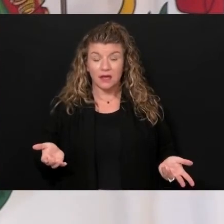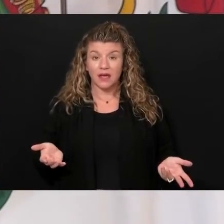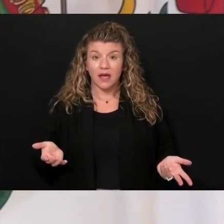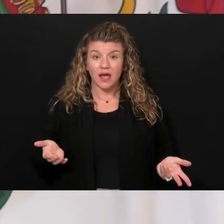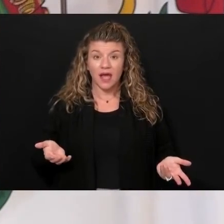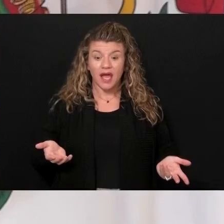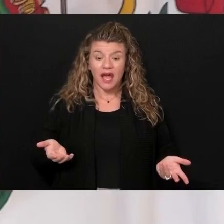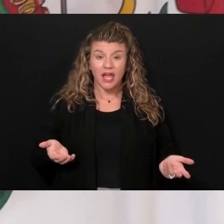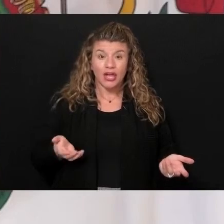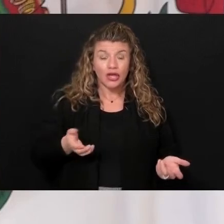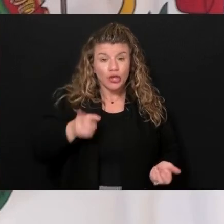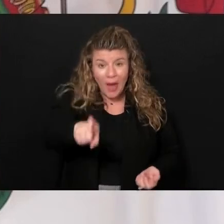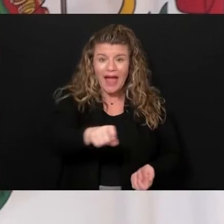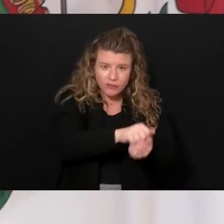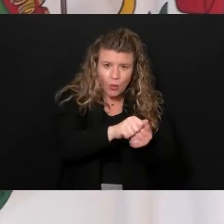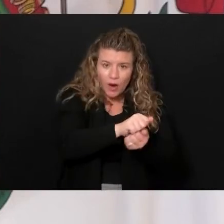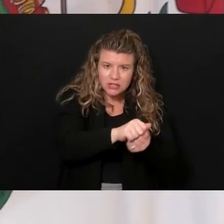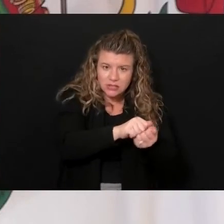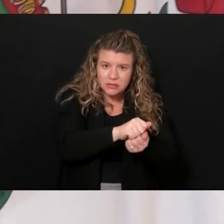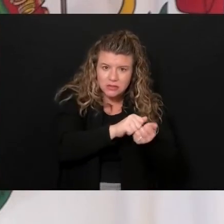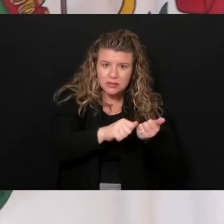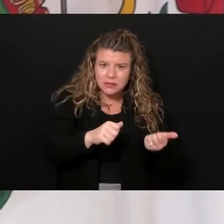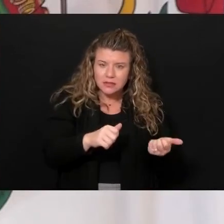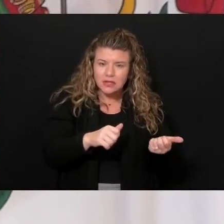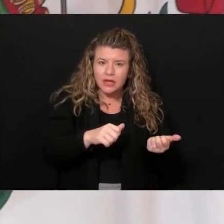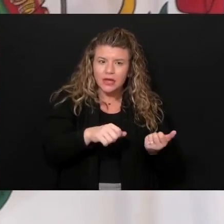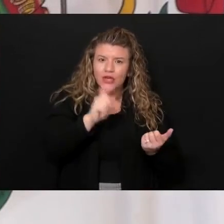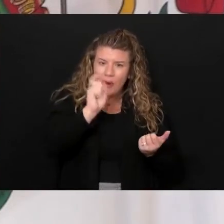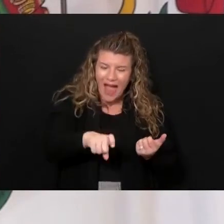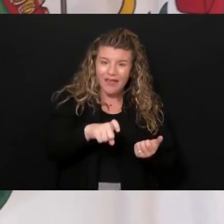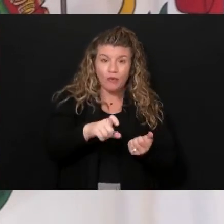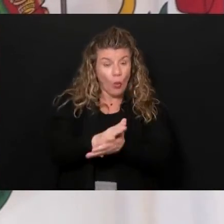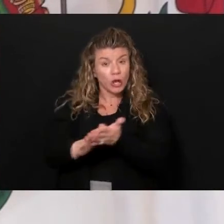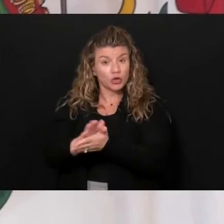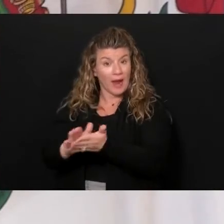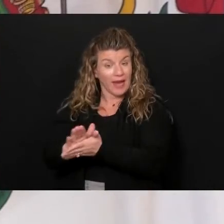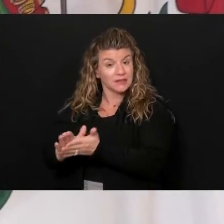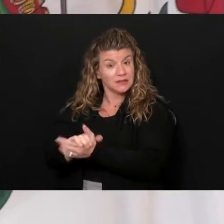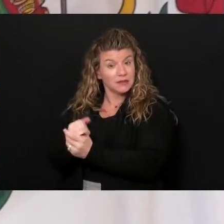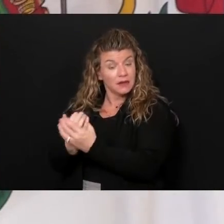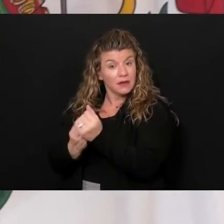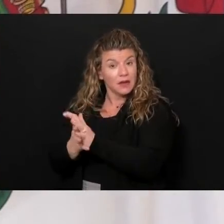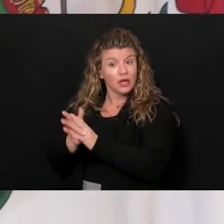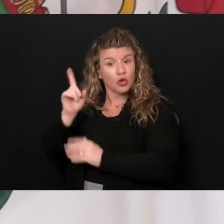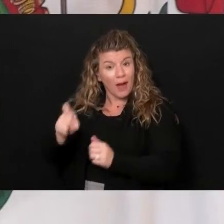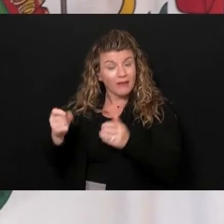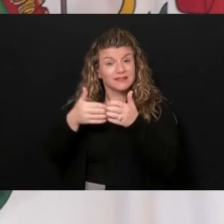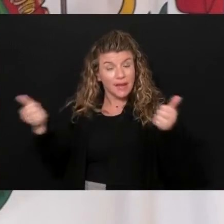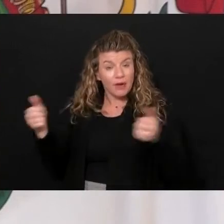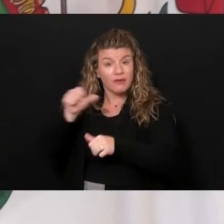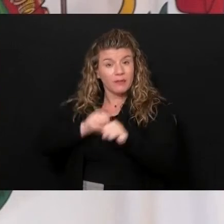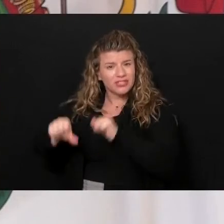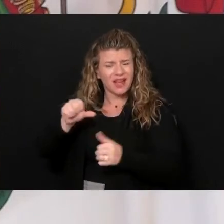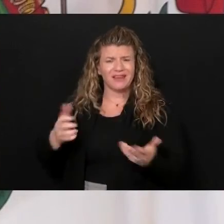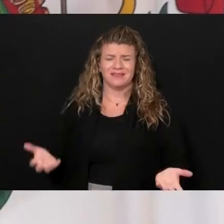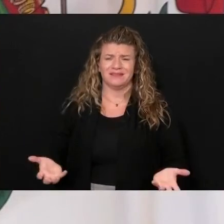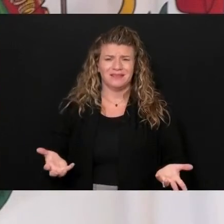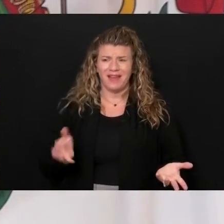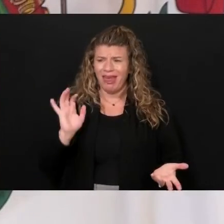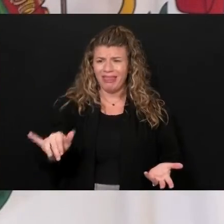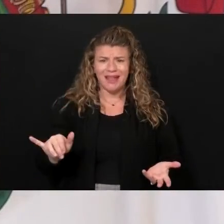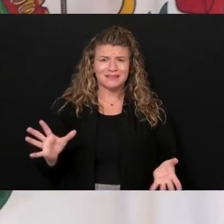gotta wash. You gotta wash your hands. You gotta stay socially distanced. Come on, that doesn't